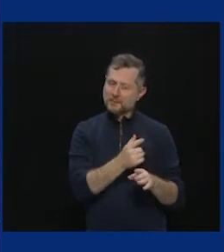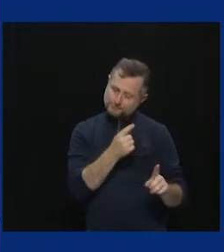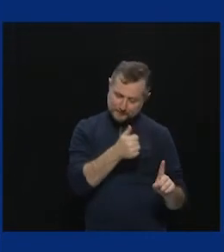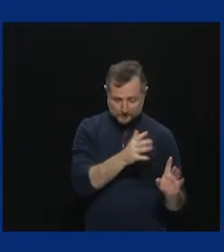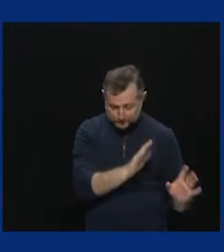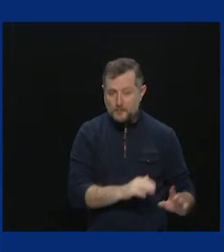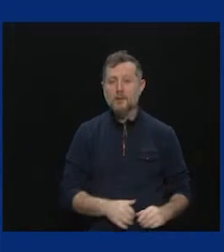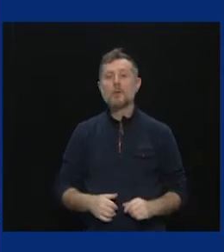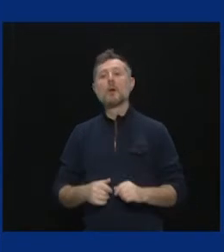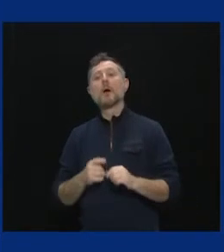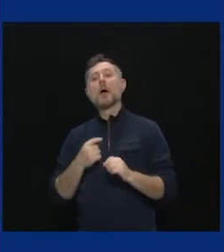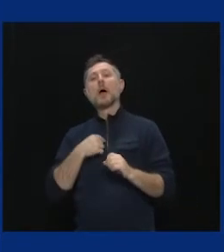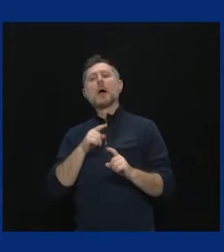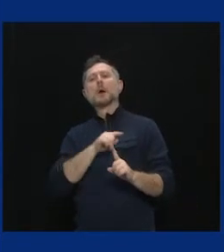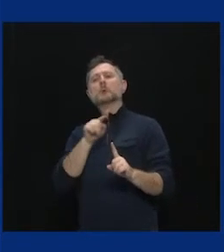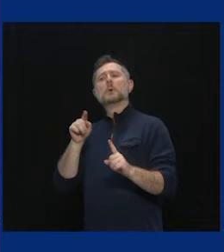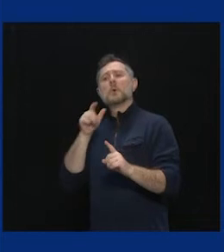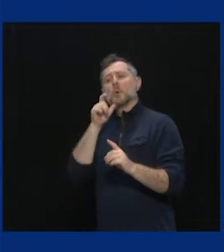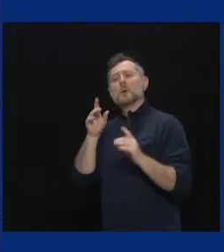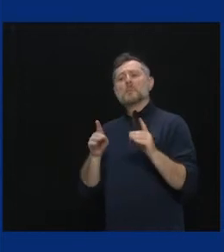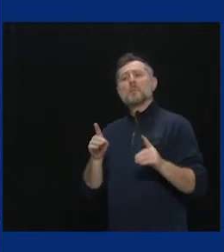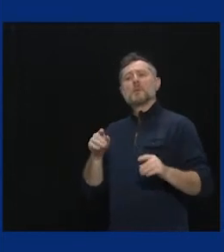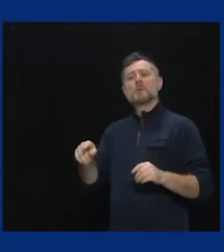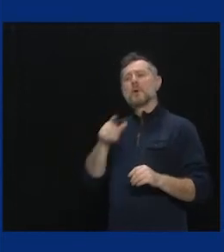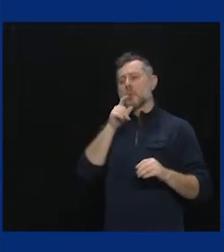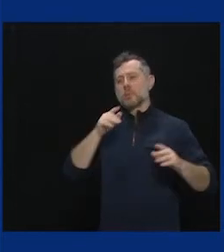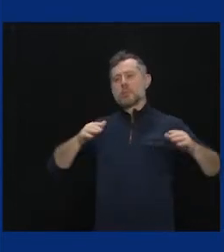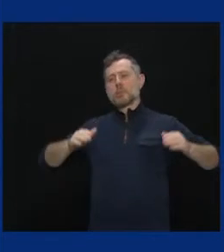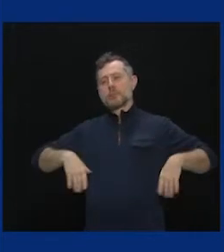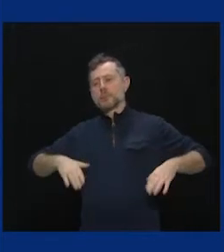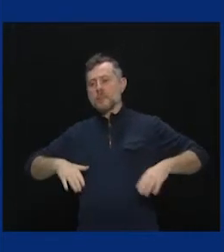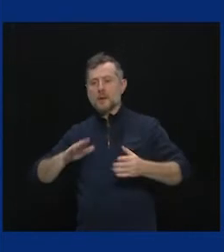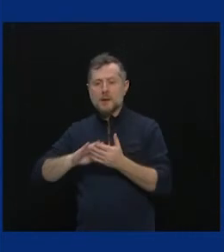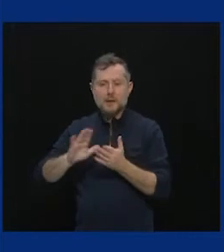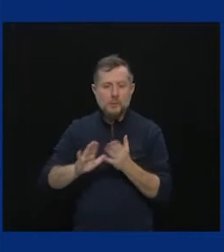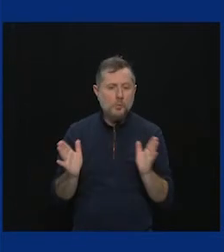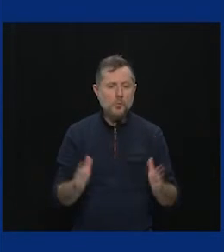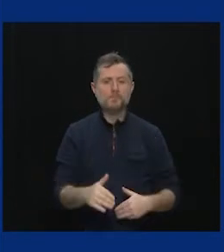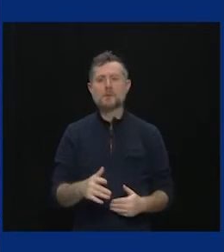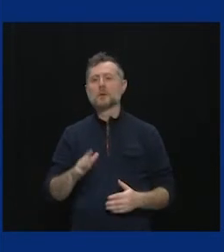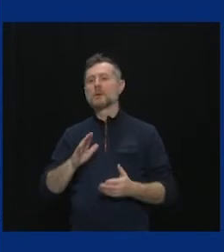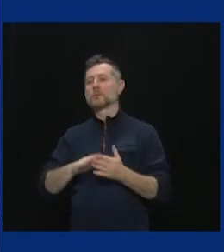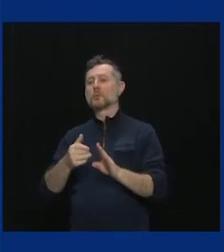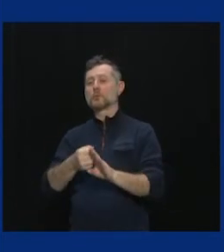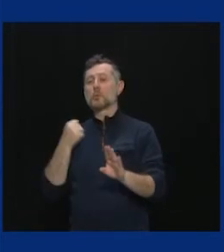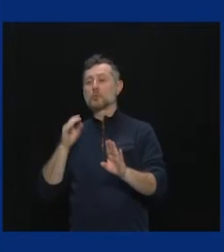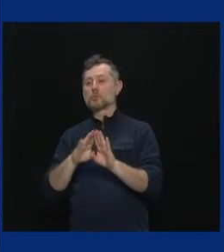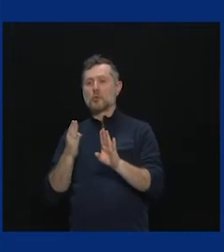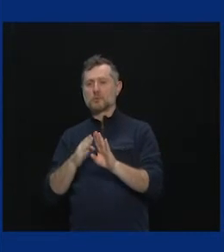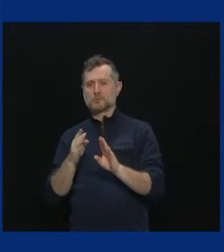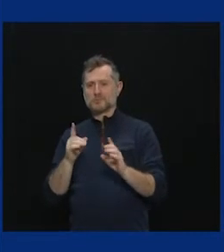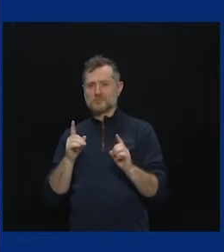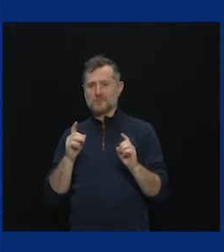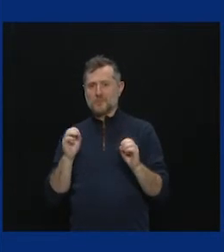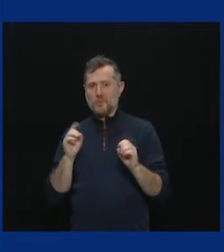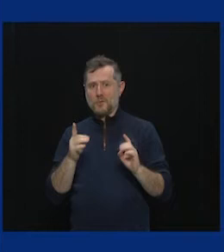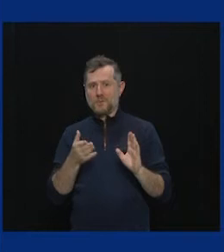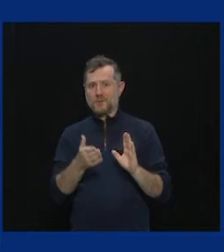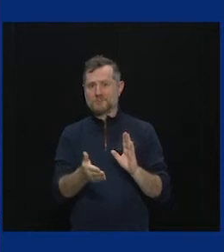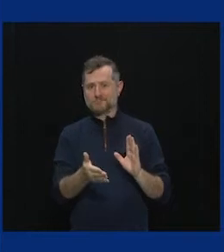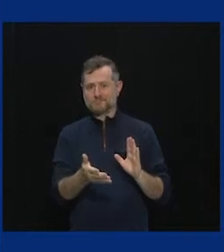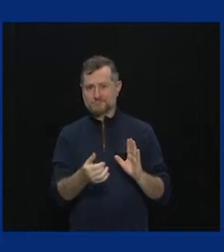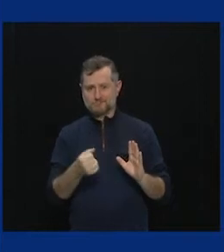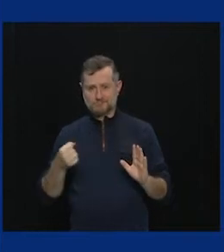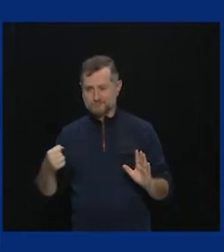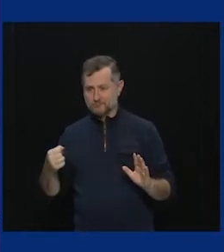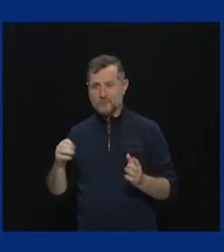People who have not been able to clean a room or to be a person working at the front door of a hotel because there's nobody there to welcome in the door. So many hotels are still